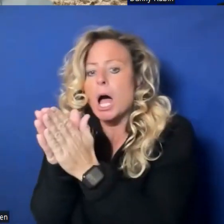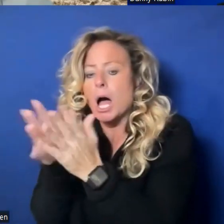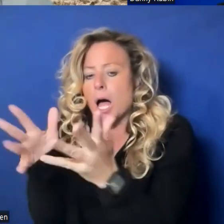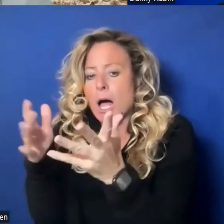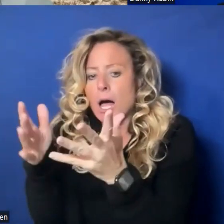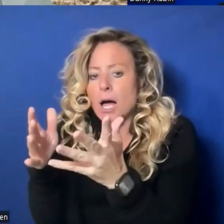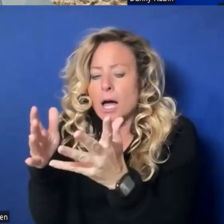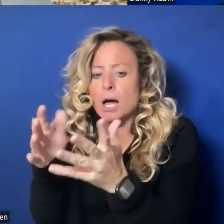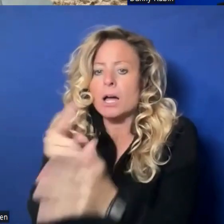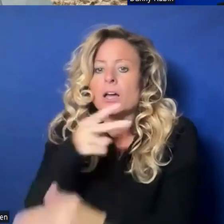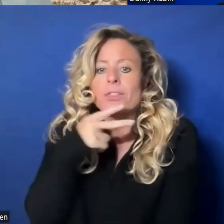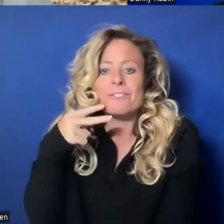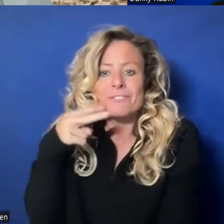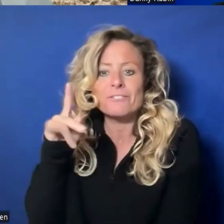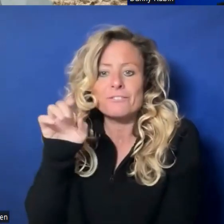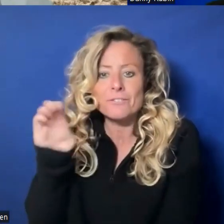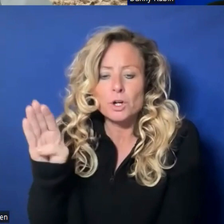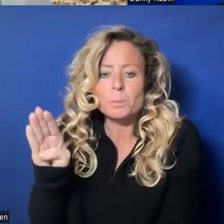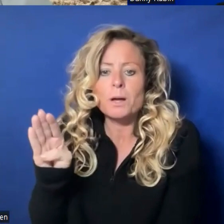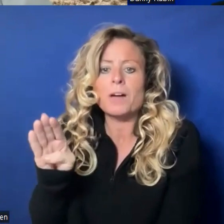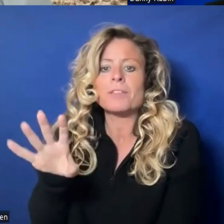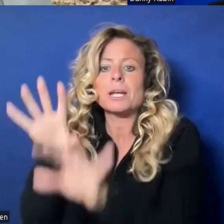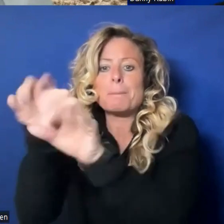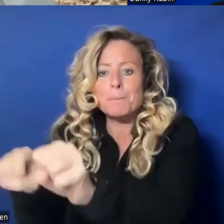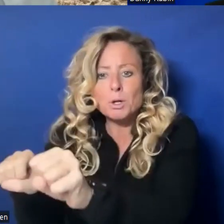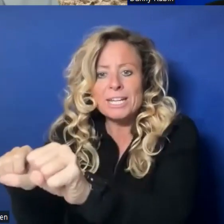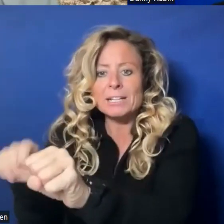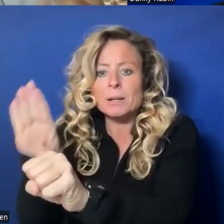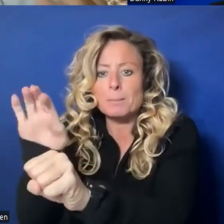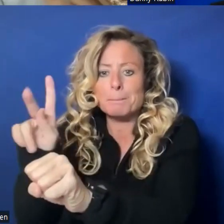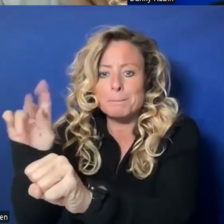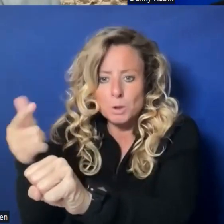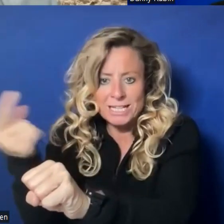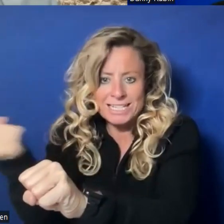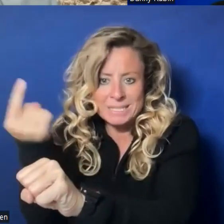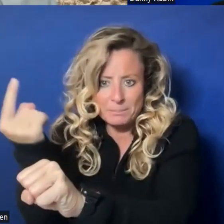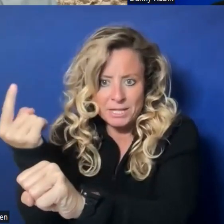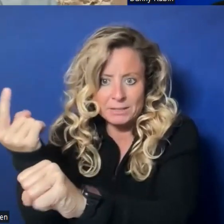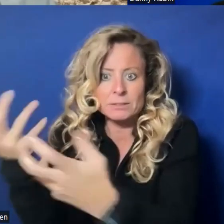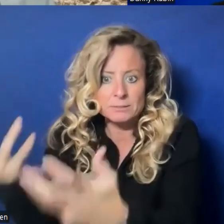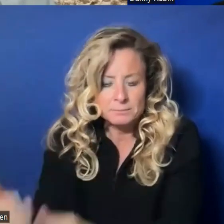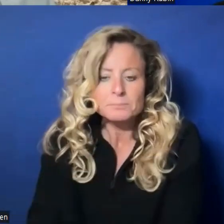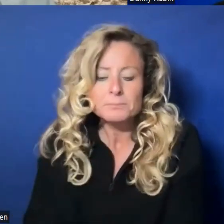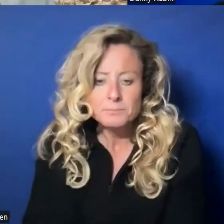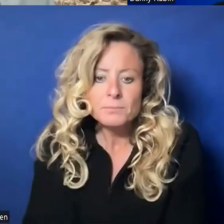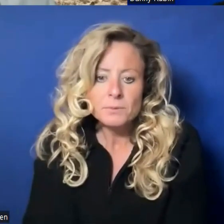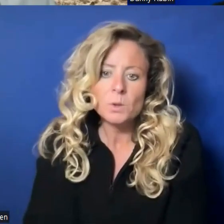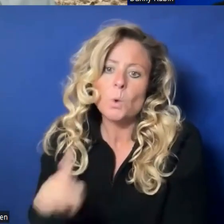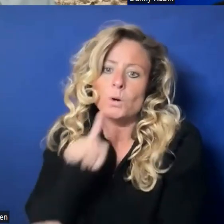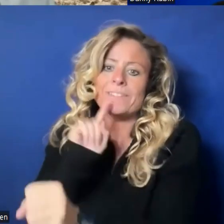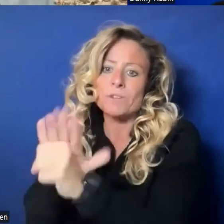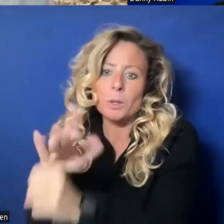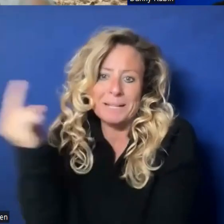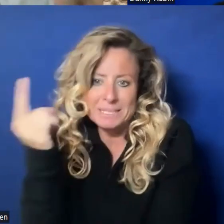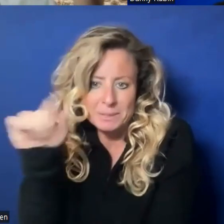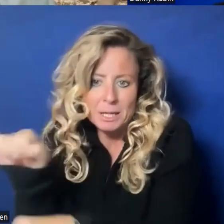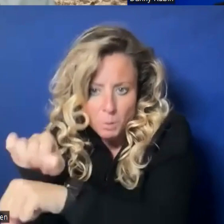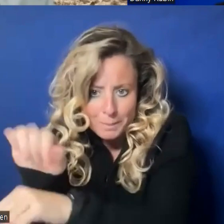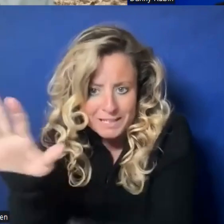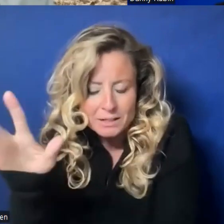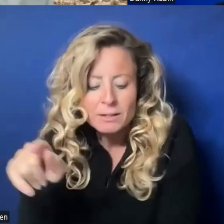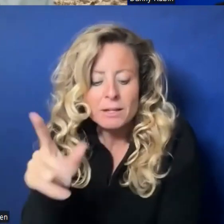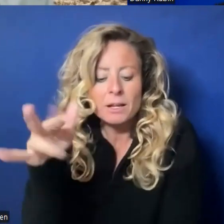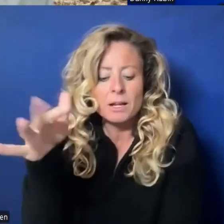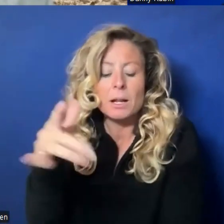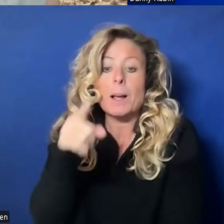the verb of booking something? Right. But this is reality, believe me. Mathematically, a